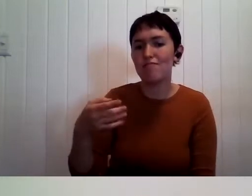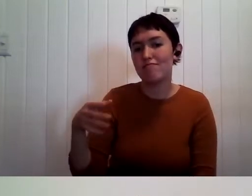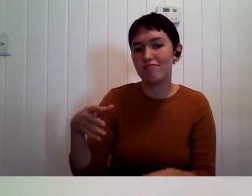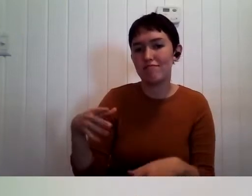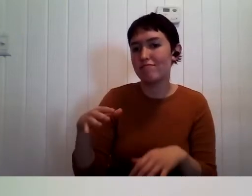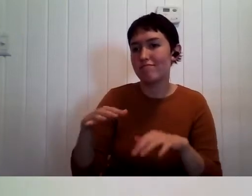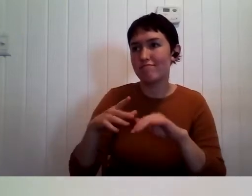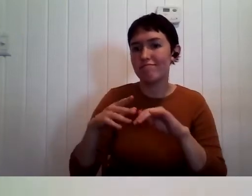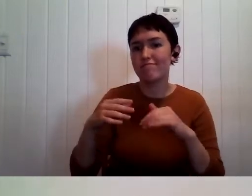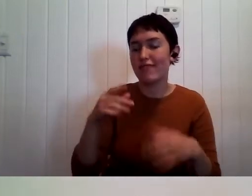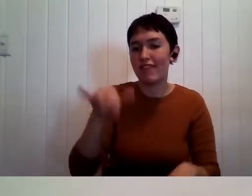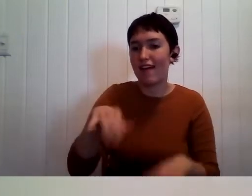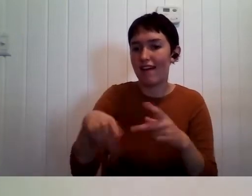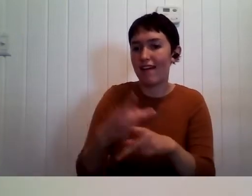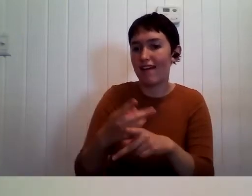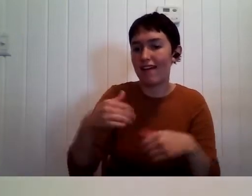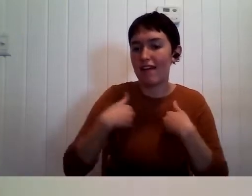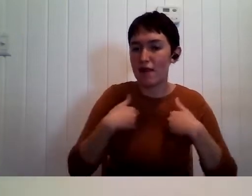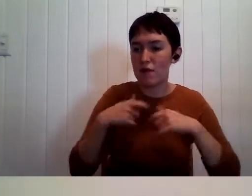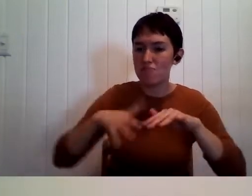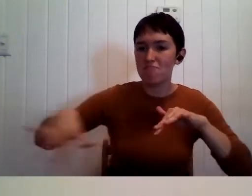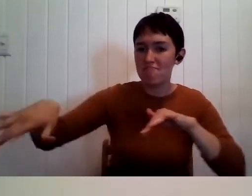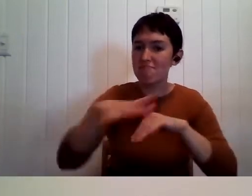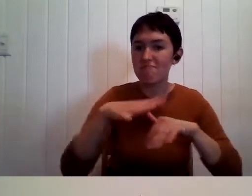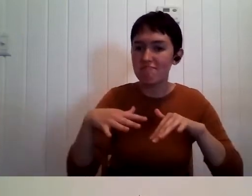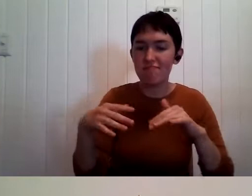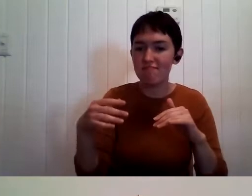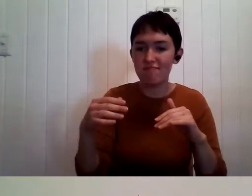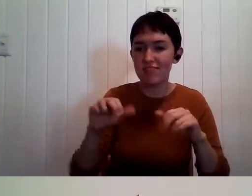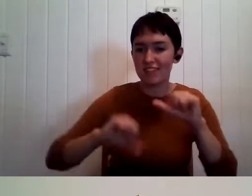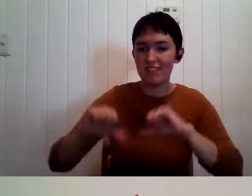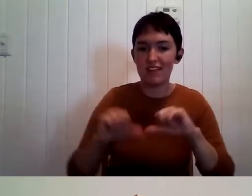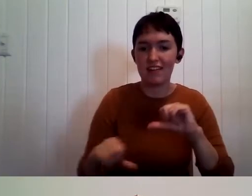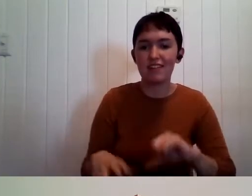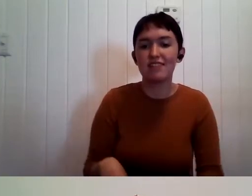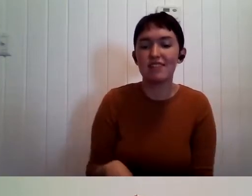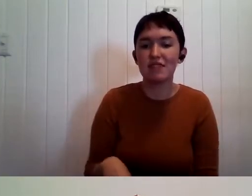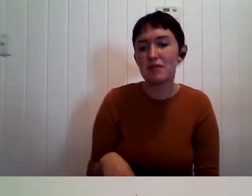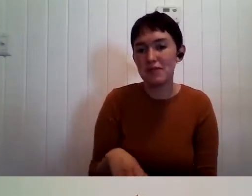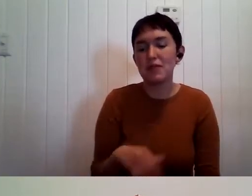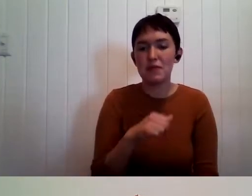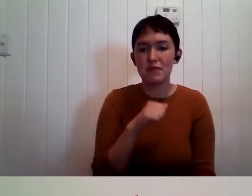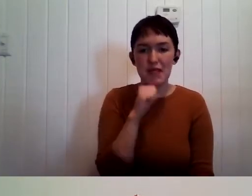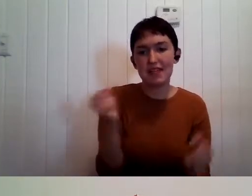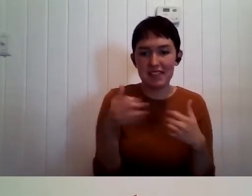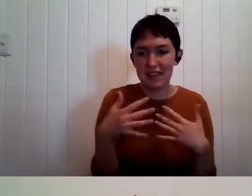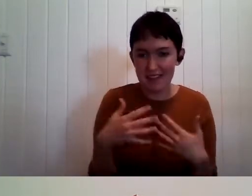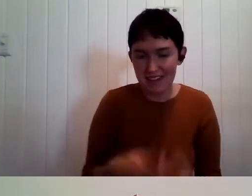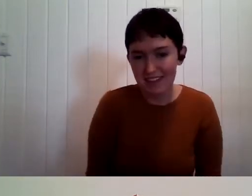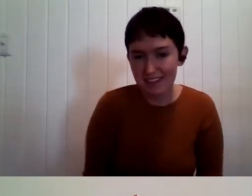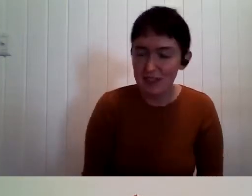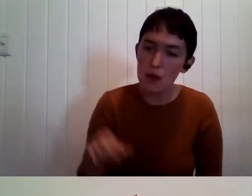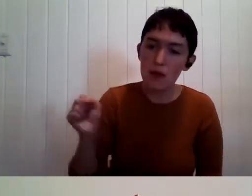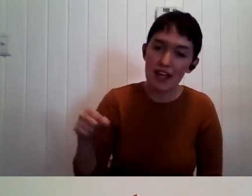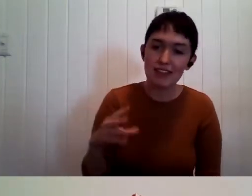not they're not as spooky. They just look like a mouse that's a little bit different inside. So yes and no,